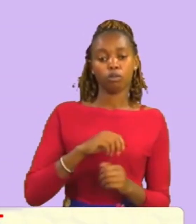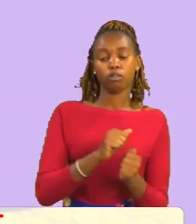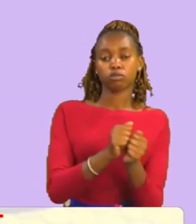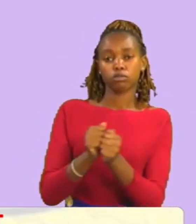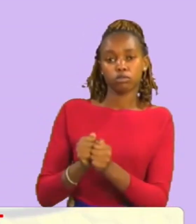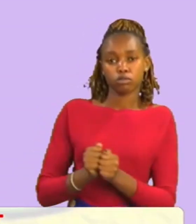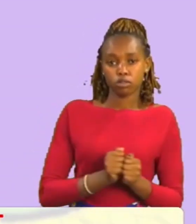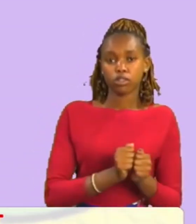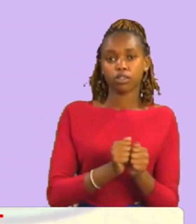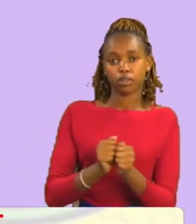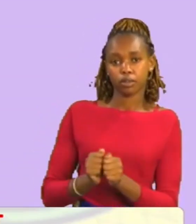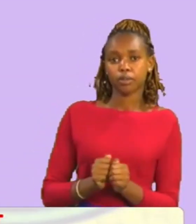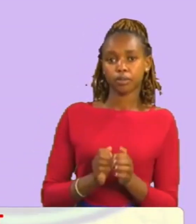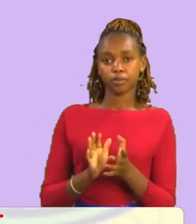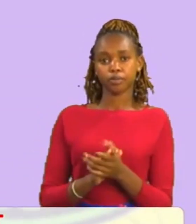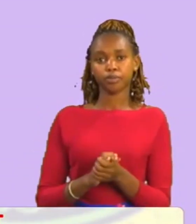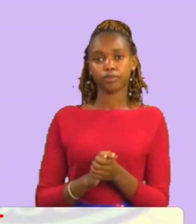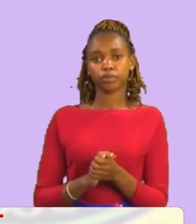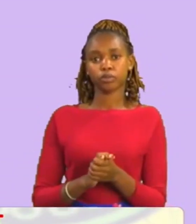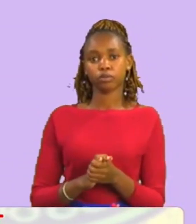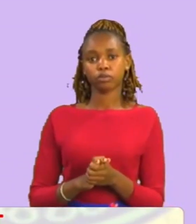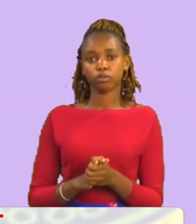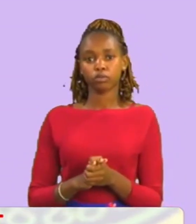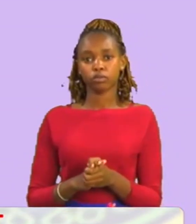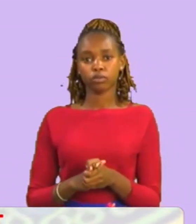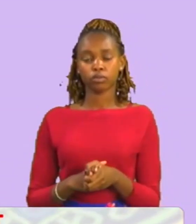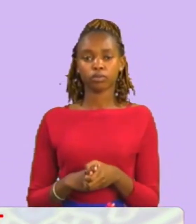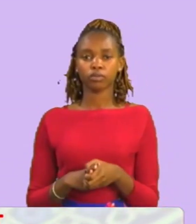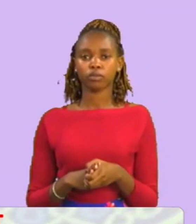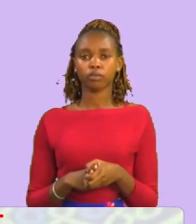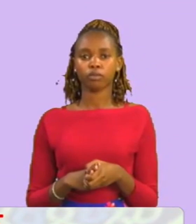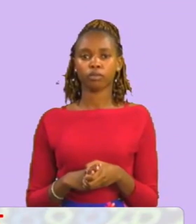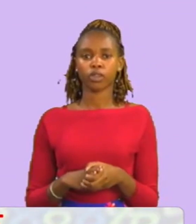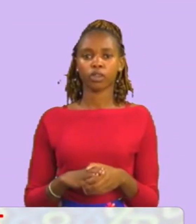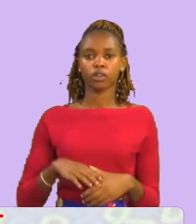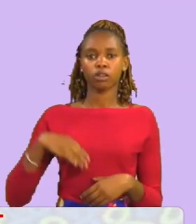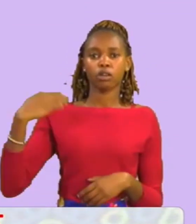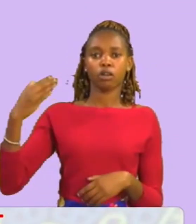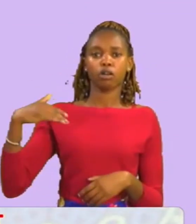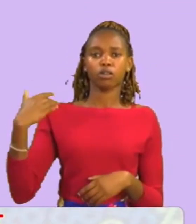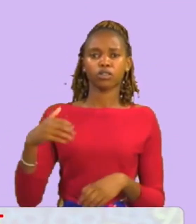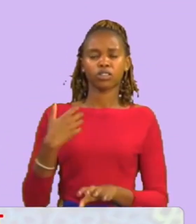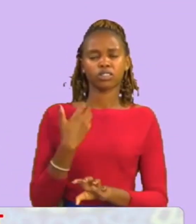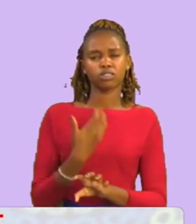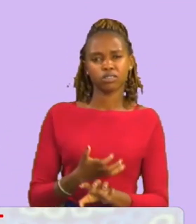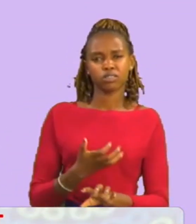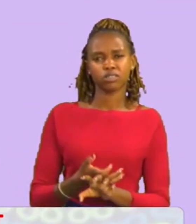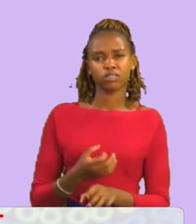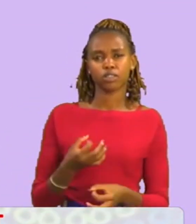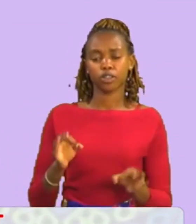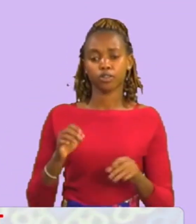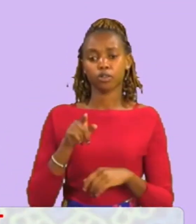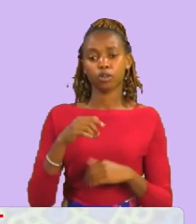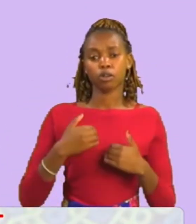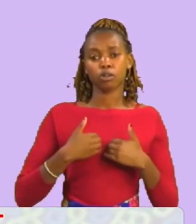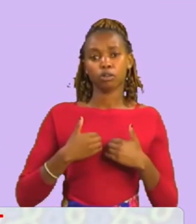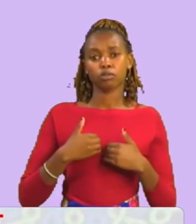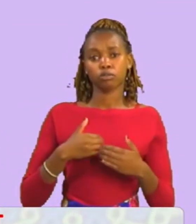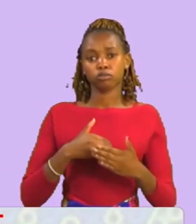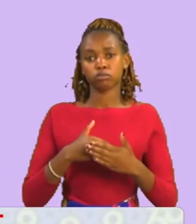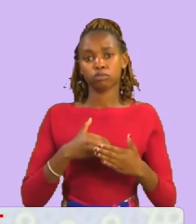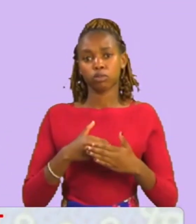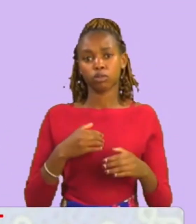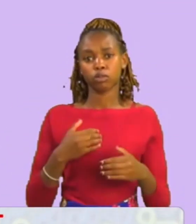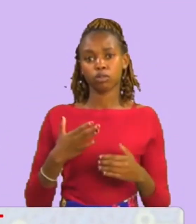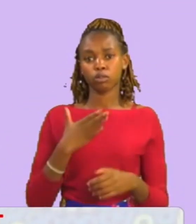So inabidi it's either to force ama we go on now. That's always a very hard thing. If you had very close people who you